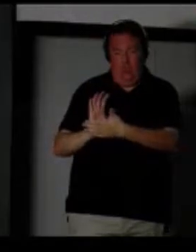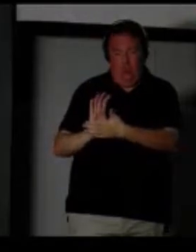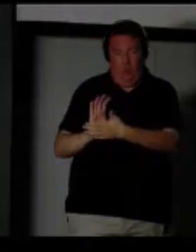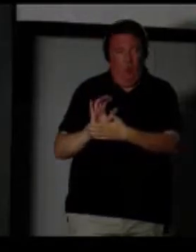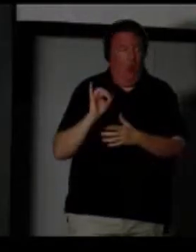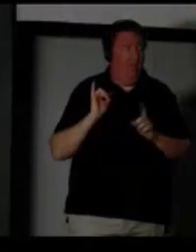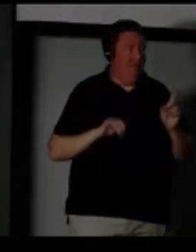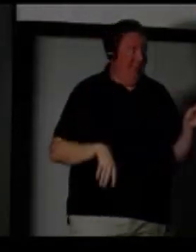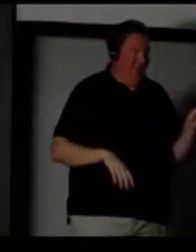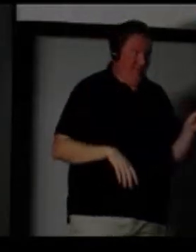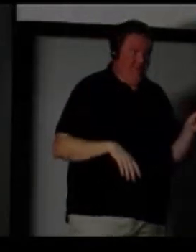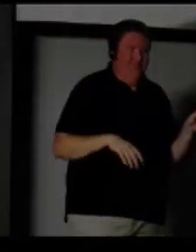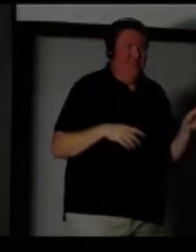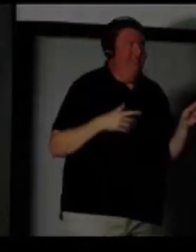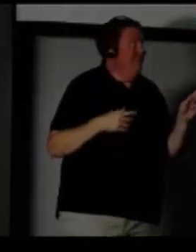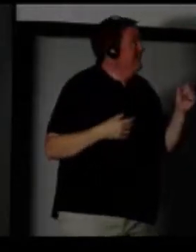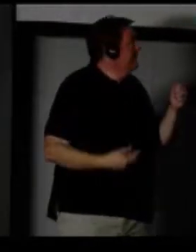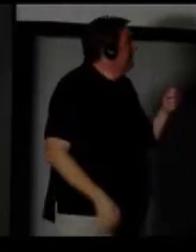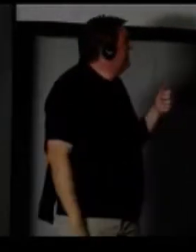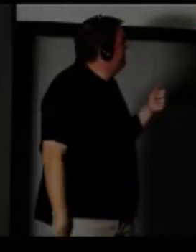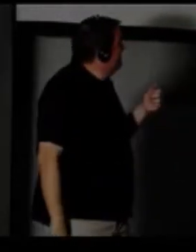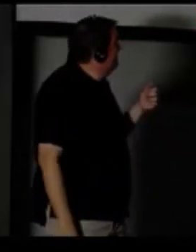bust being partially carved.